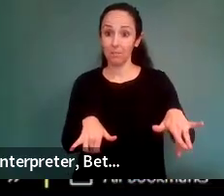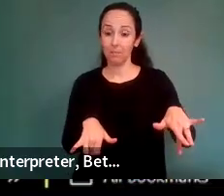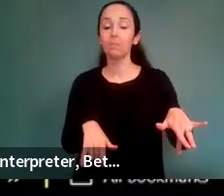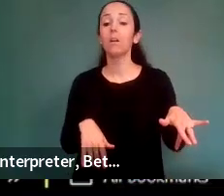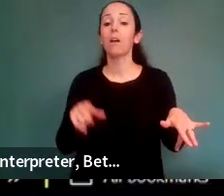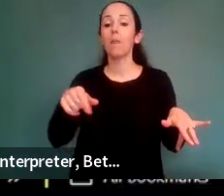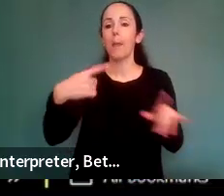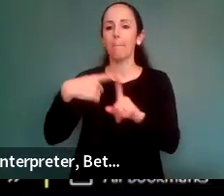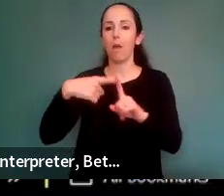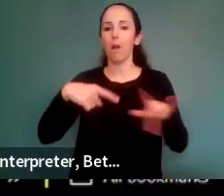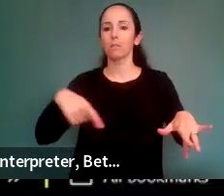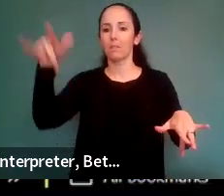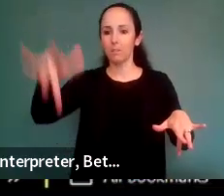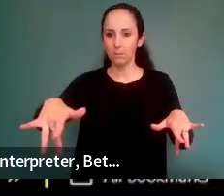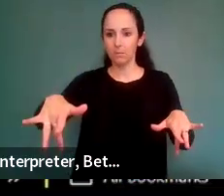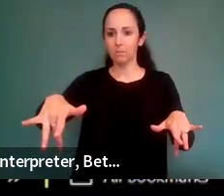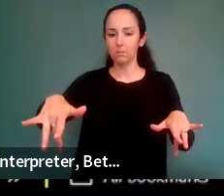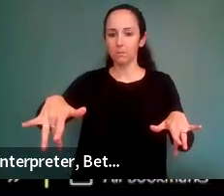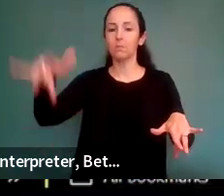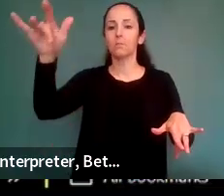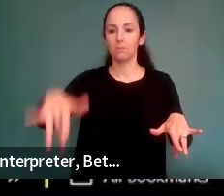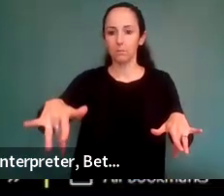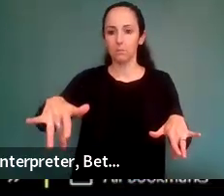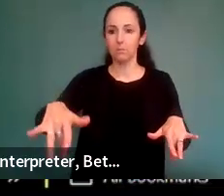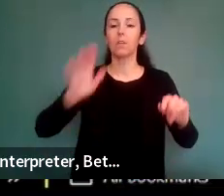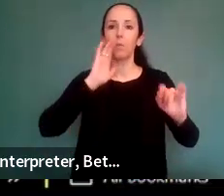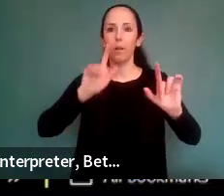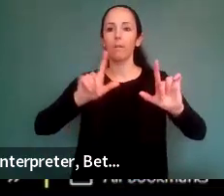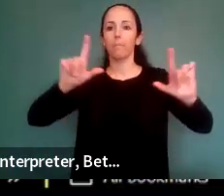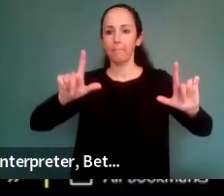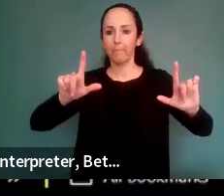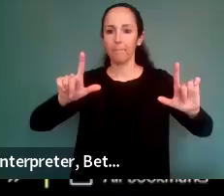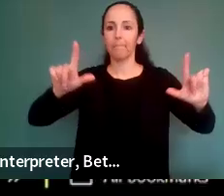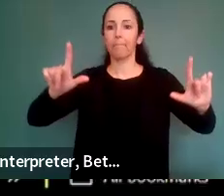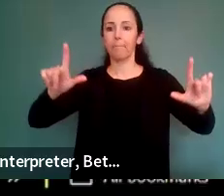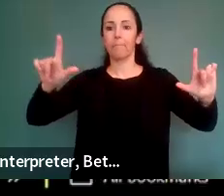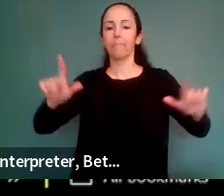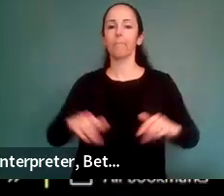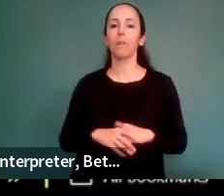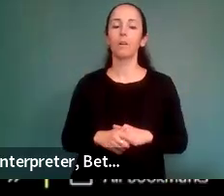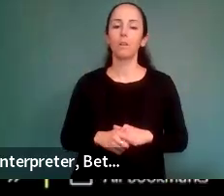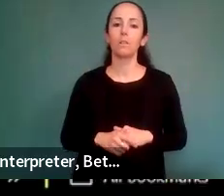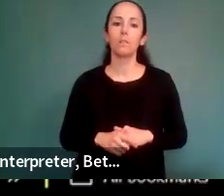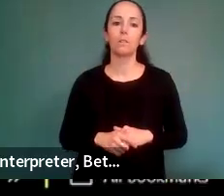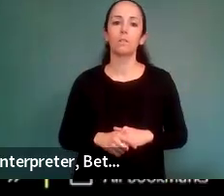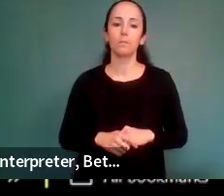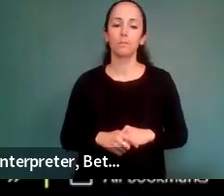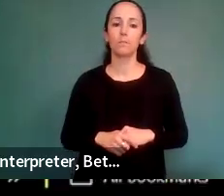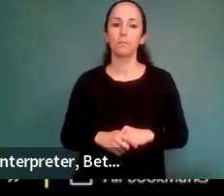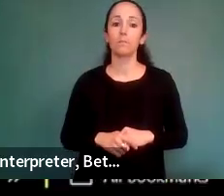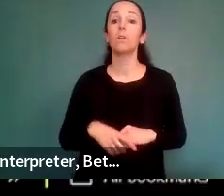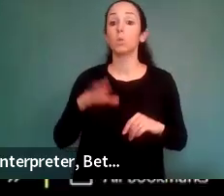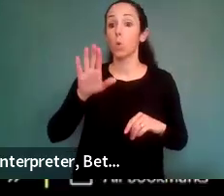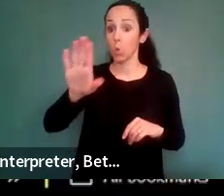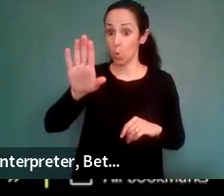and it'll increase in magnification. Now, in your view, this is a